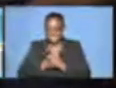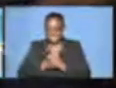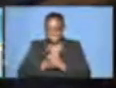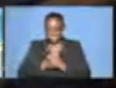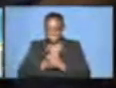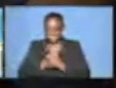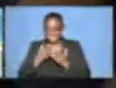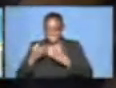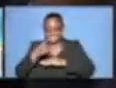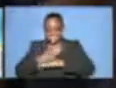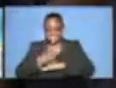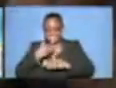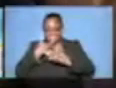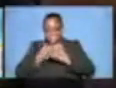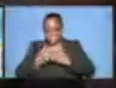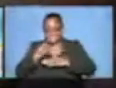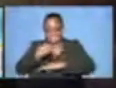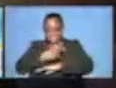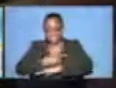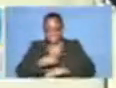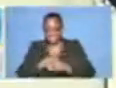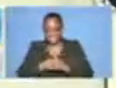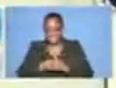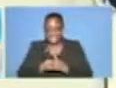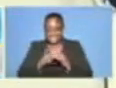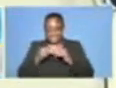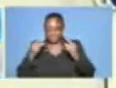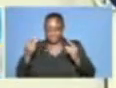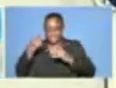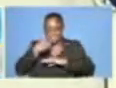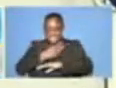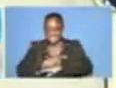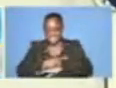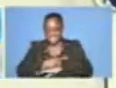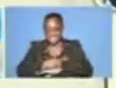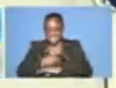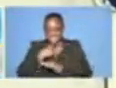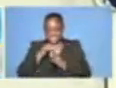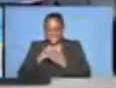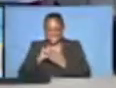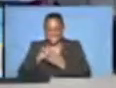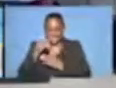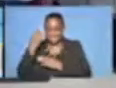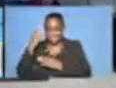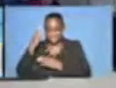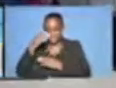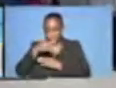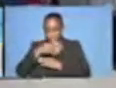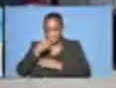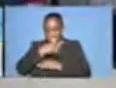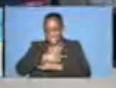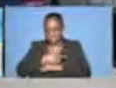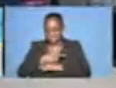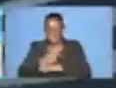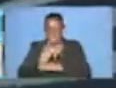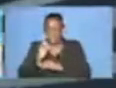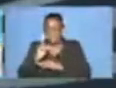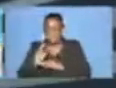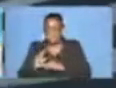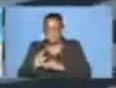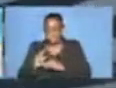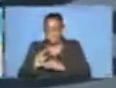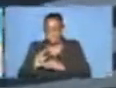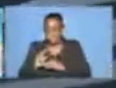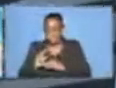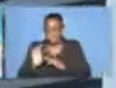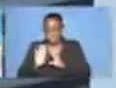Today is a good day. A great day. A blue letter day. This as the Bahamas telecommunications